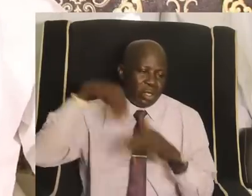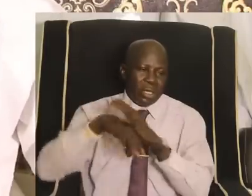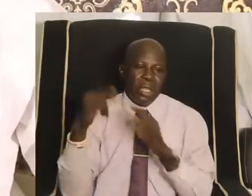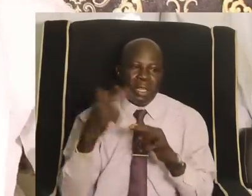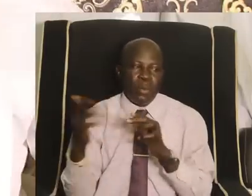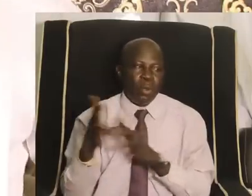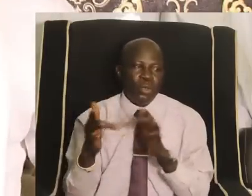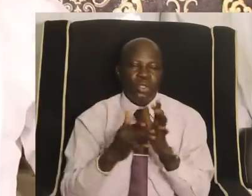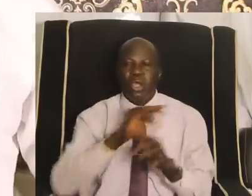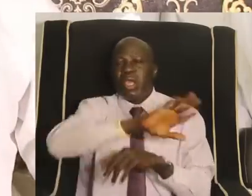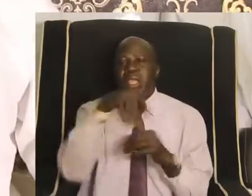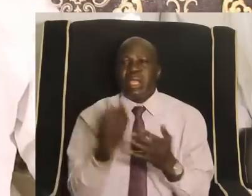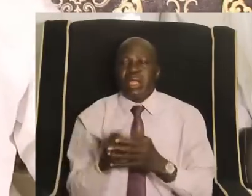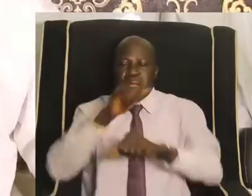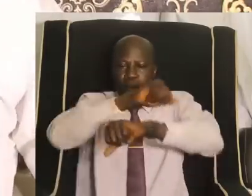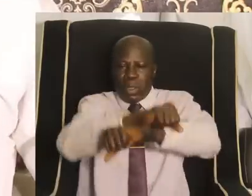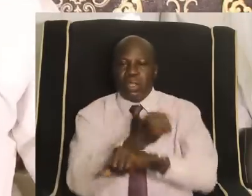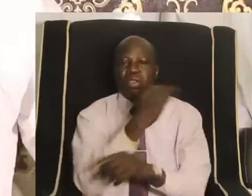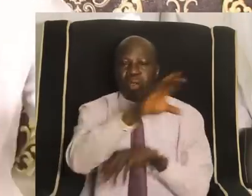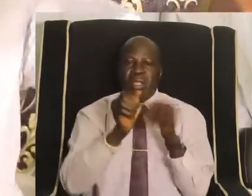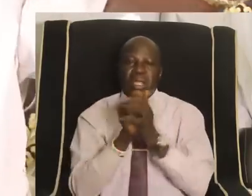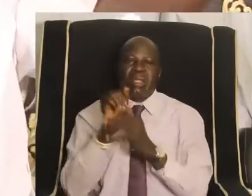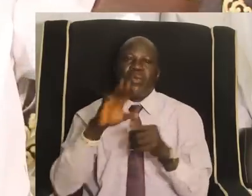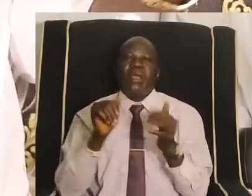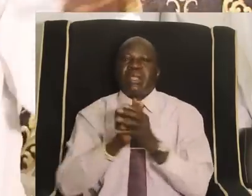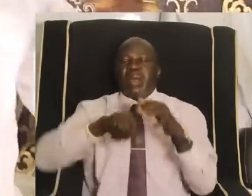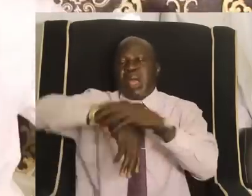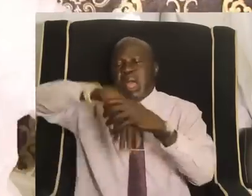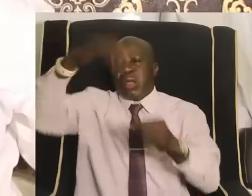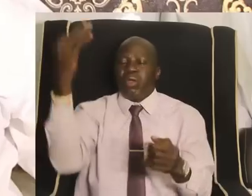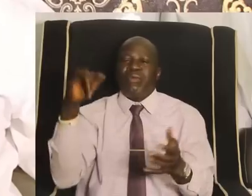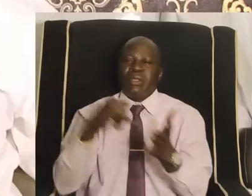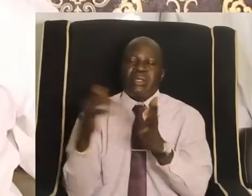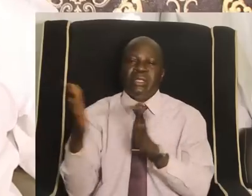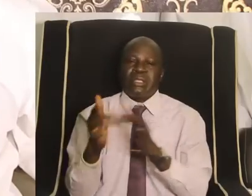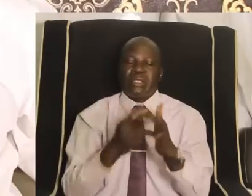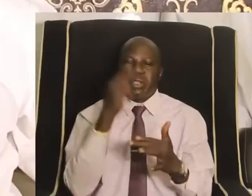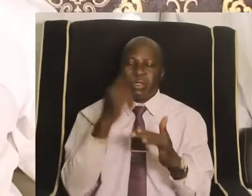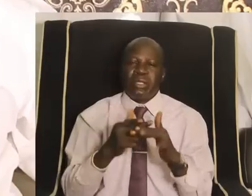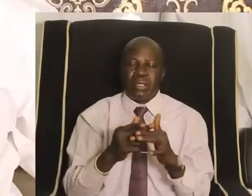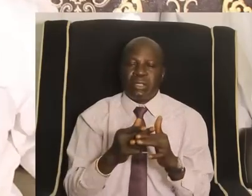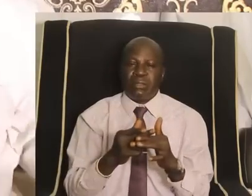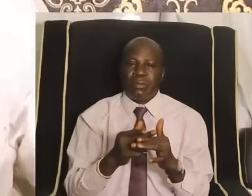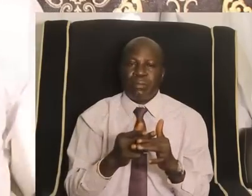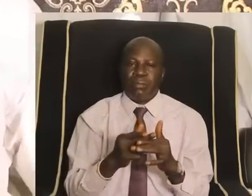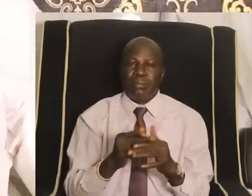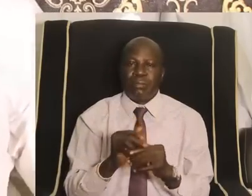In the name of Jesus. Nínú ìgbèkùn àwọn àgbà. In the captivity of the elders. Oyè jáde wá. Come out of